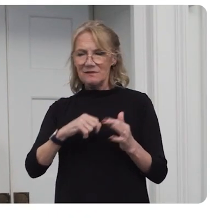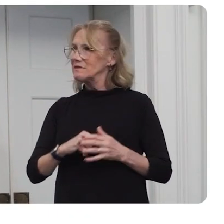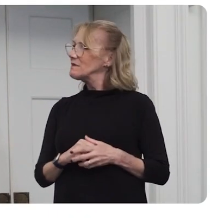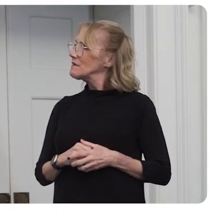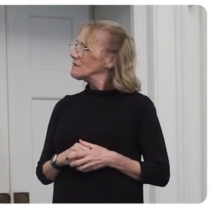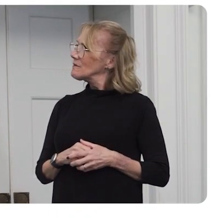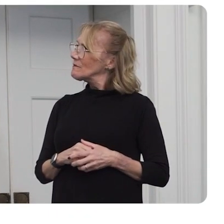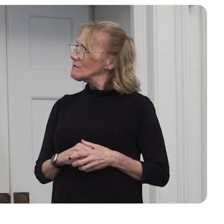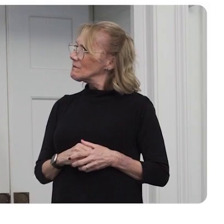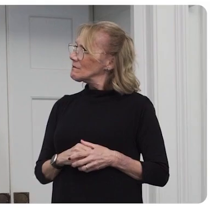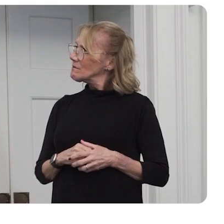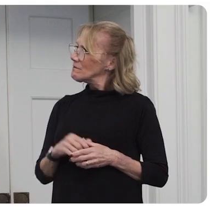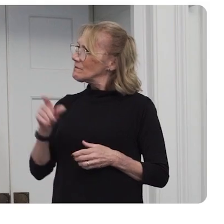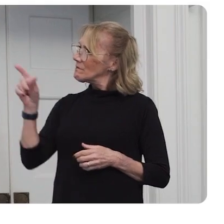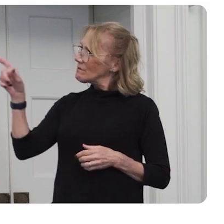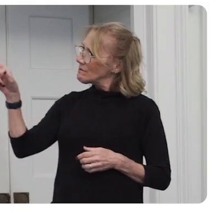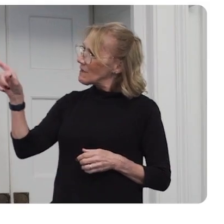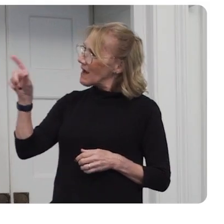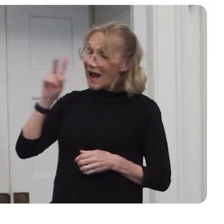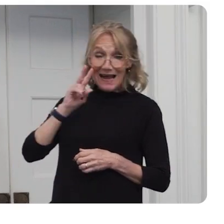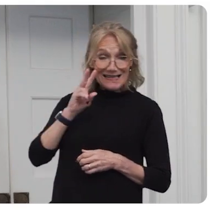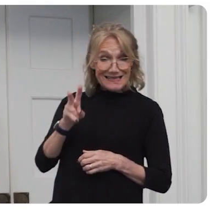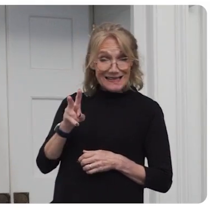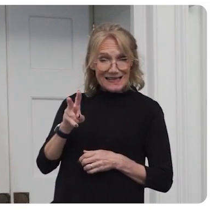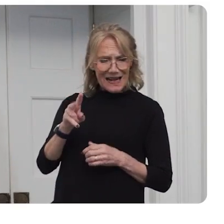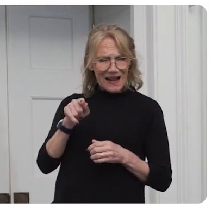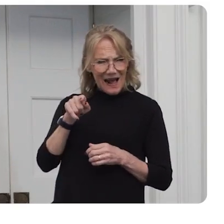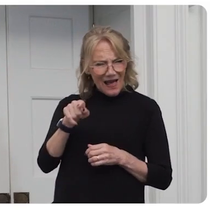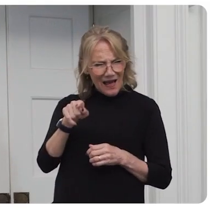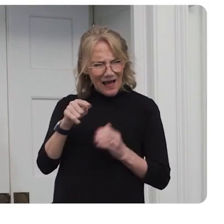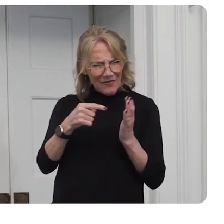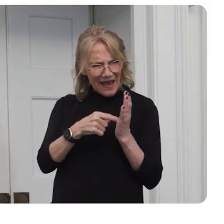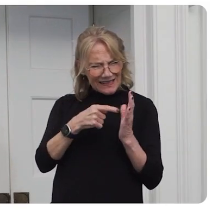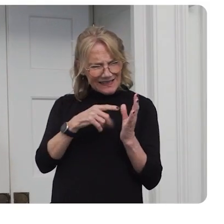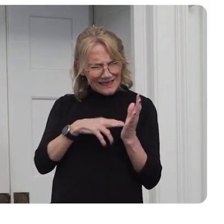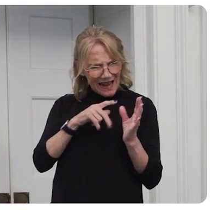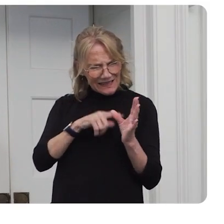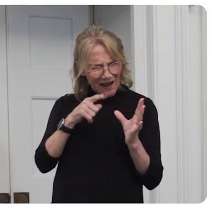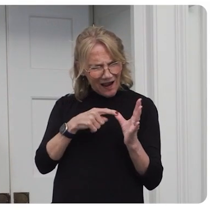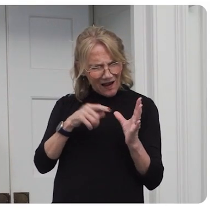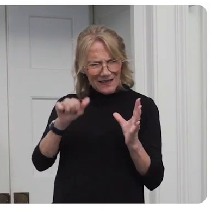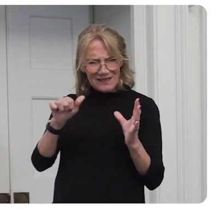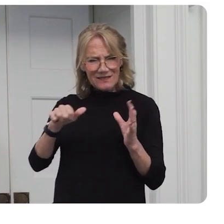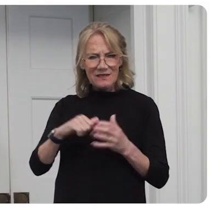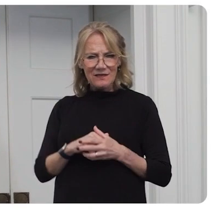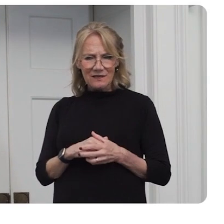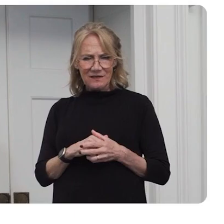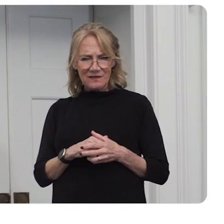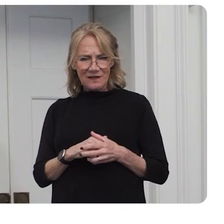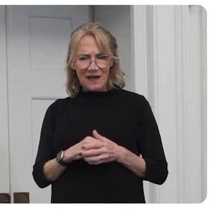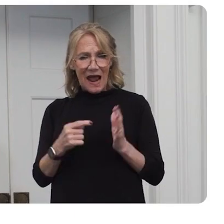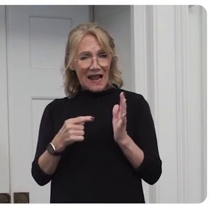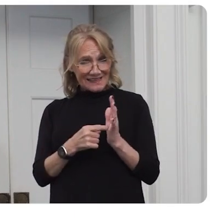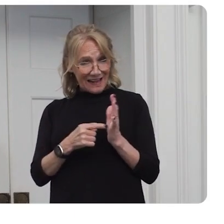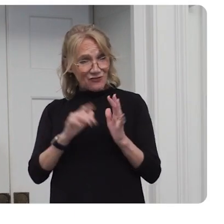one. That was on there. Use that one. Oh yeah, is that Tanya? Tanya's Yeah, with it's us as Tanya. well. Tanya is with us,